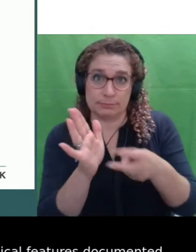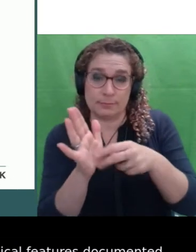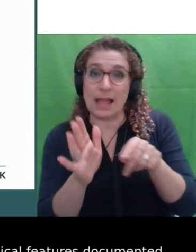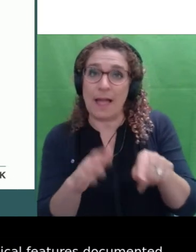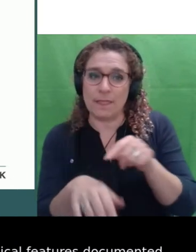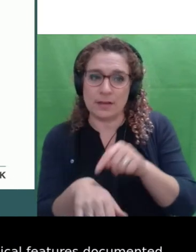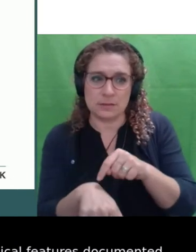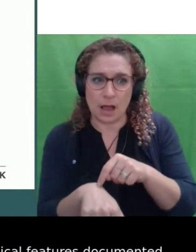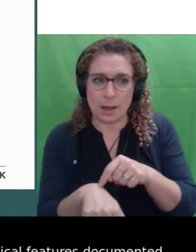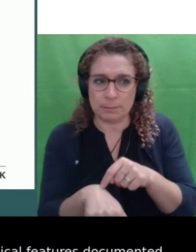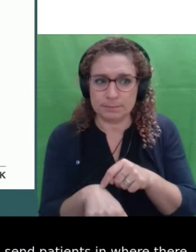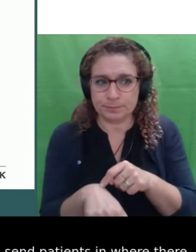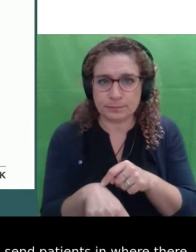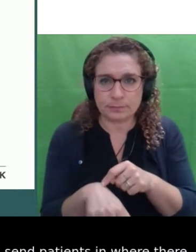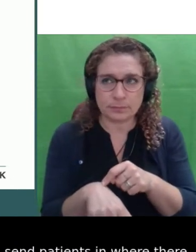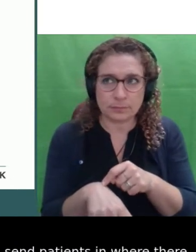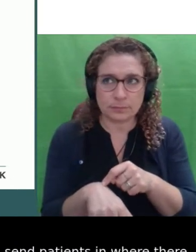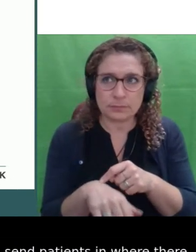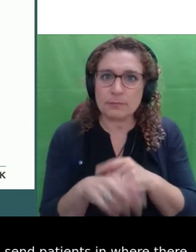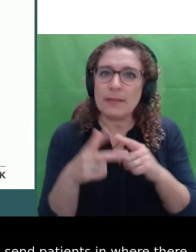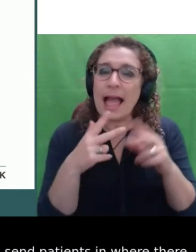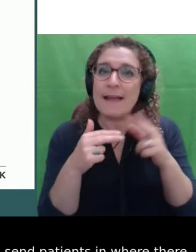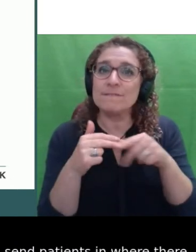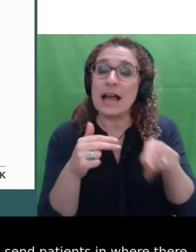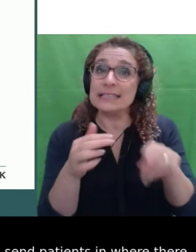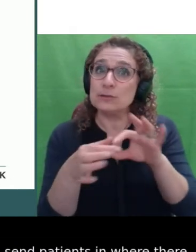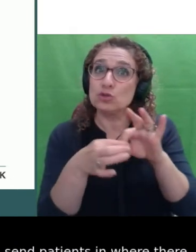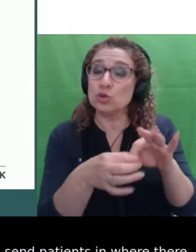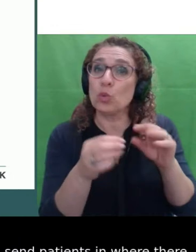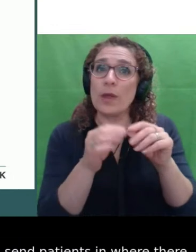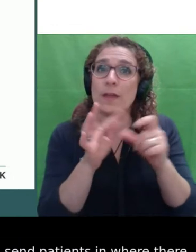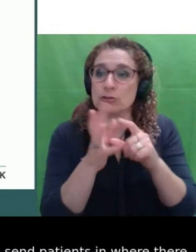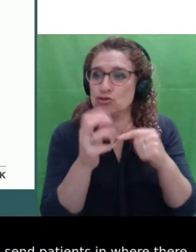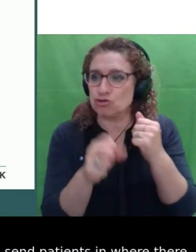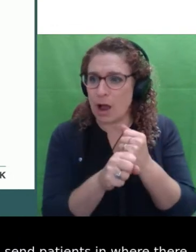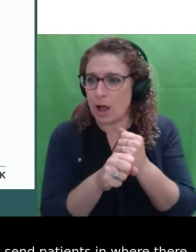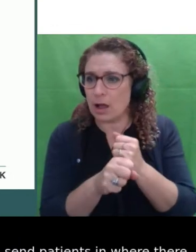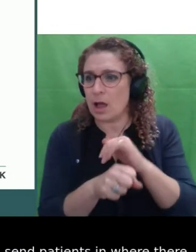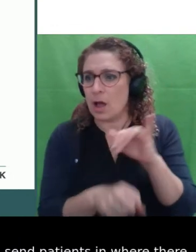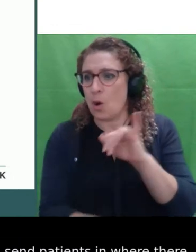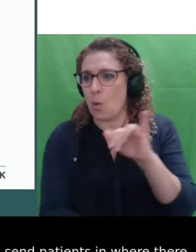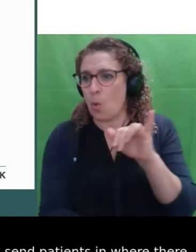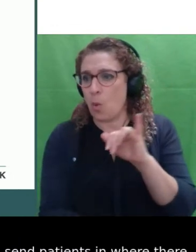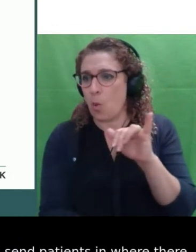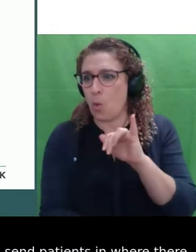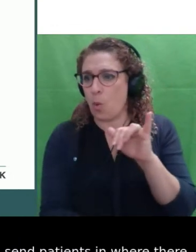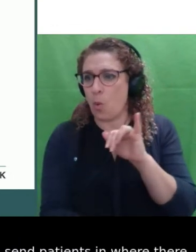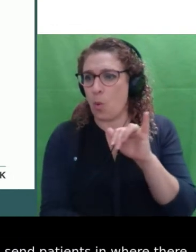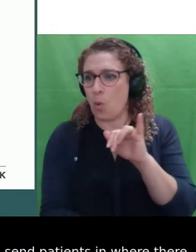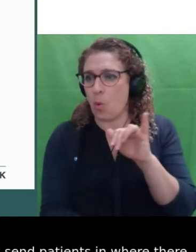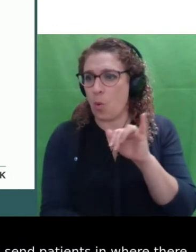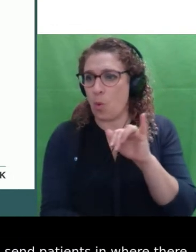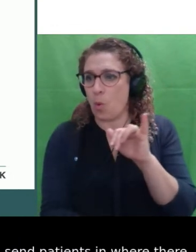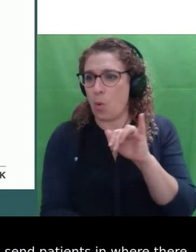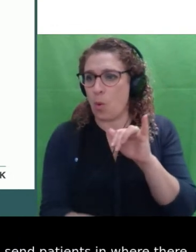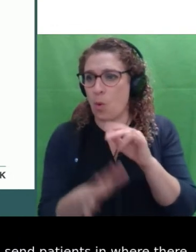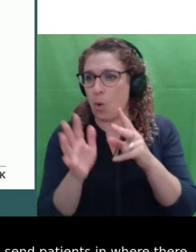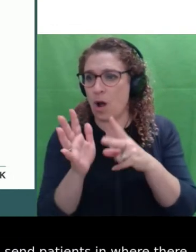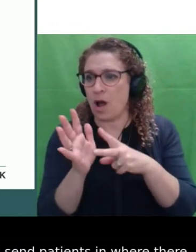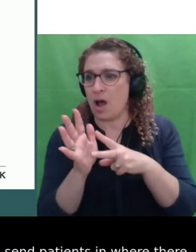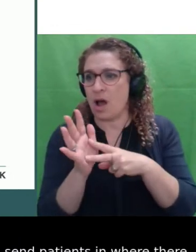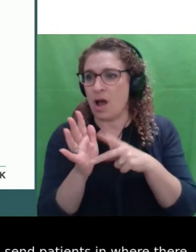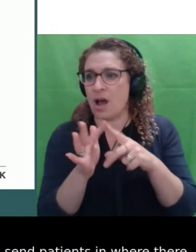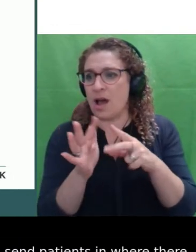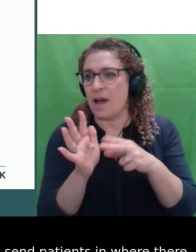either a drug involved or venom or if we're not sure about the allergen that they would have a triptase level as well which we would often repeat